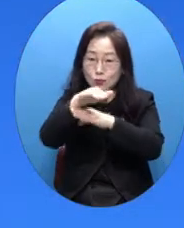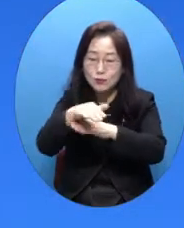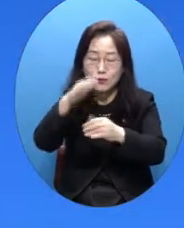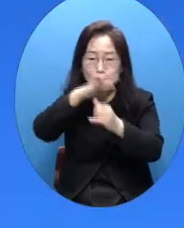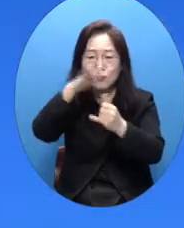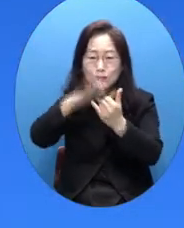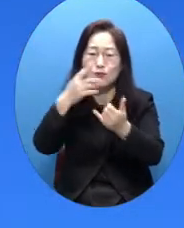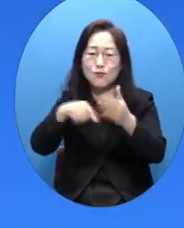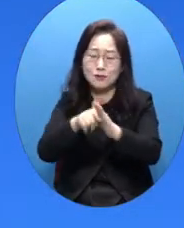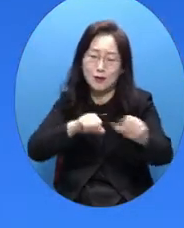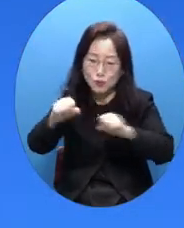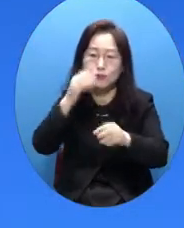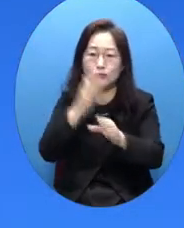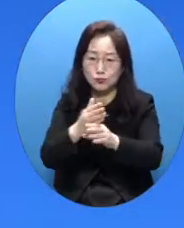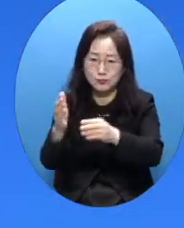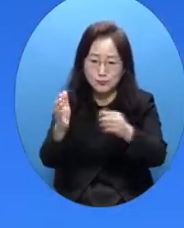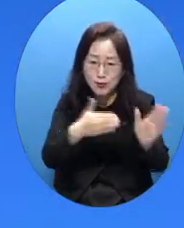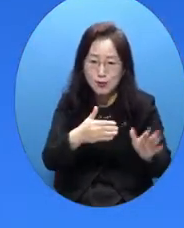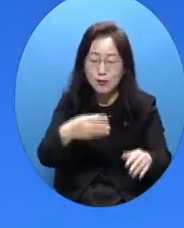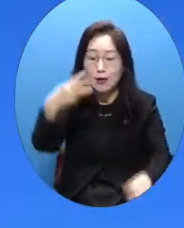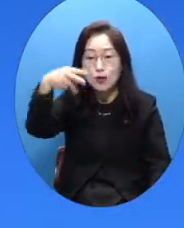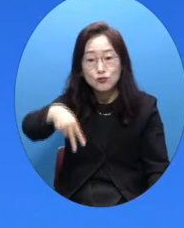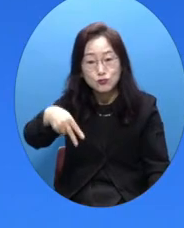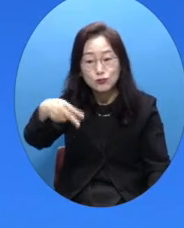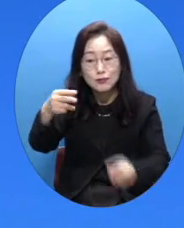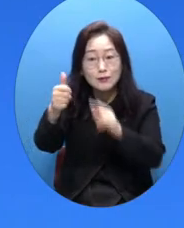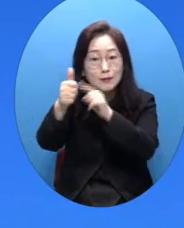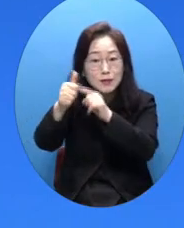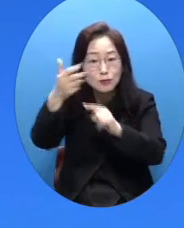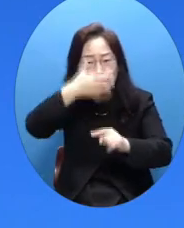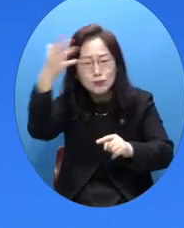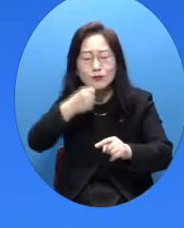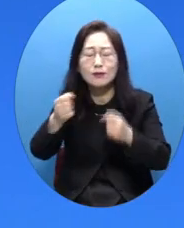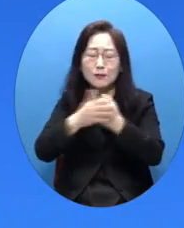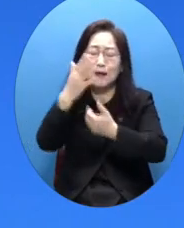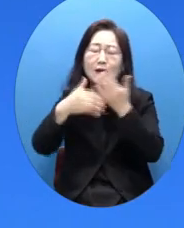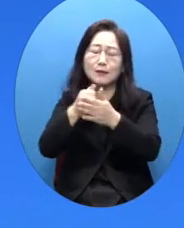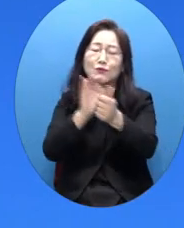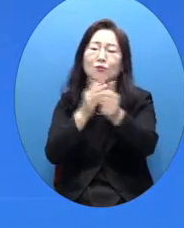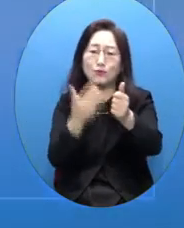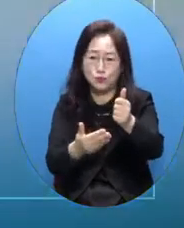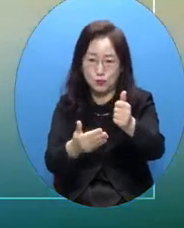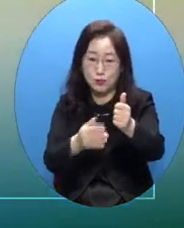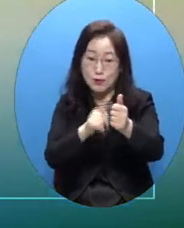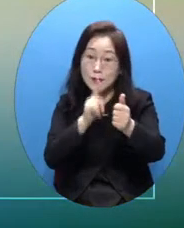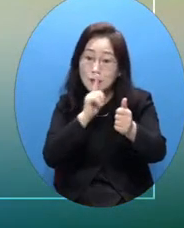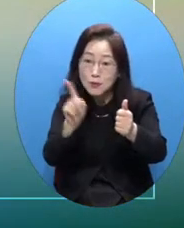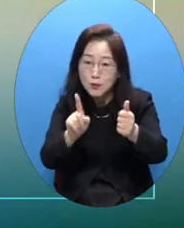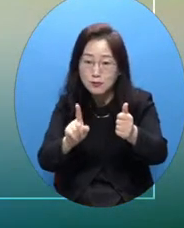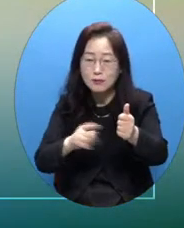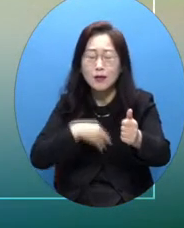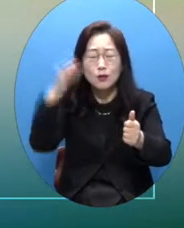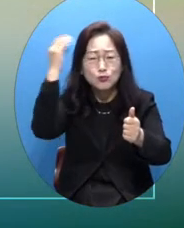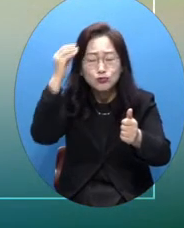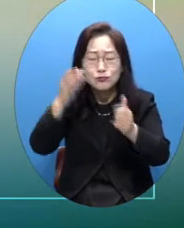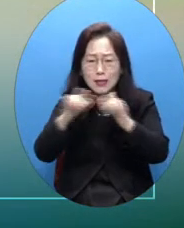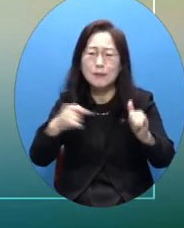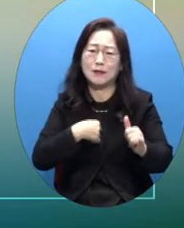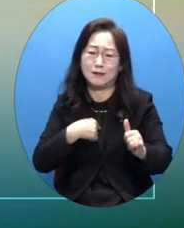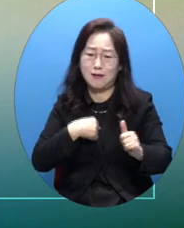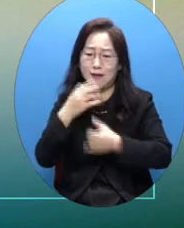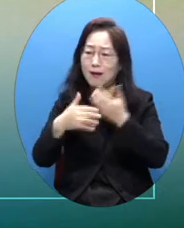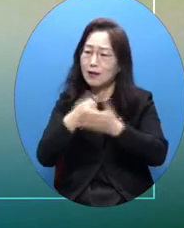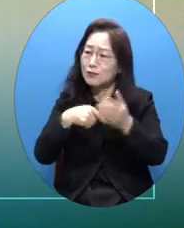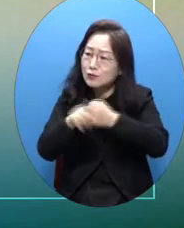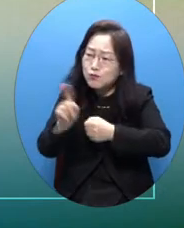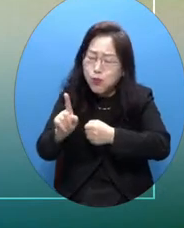for the development of rural areas and the youth after retirement he made a confession like this I was stupid I didn't know